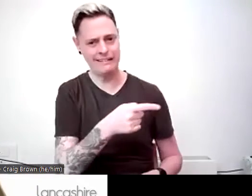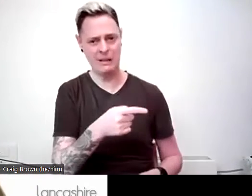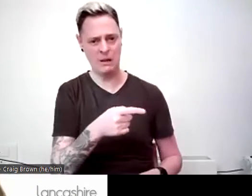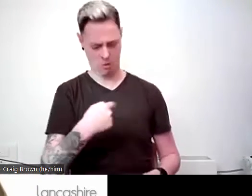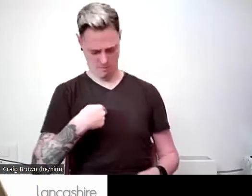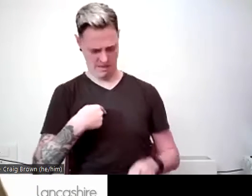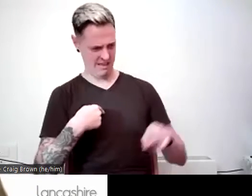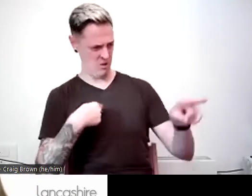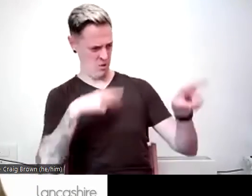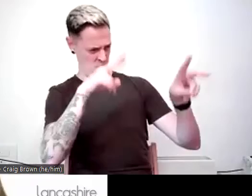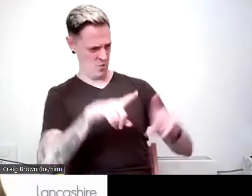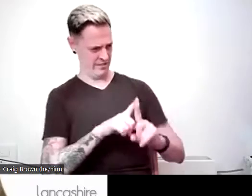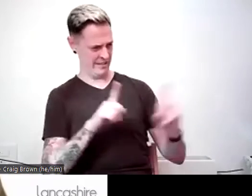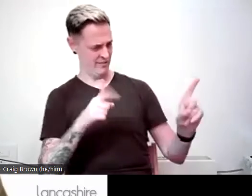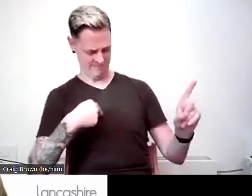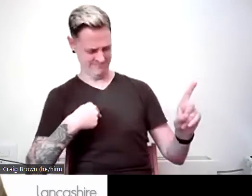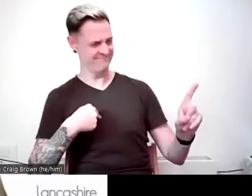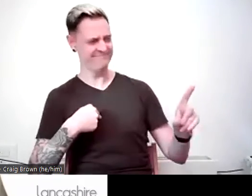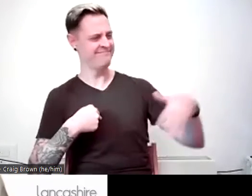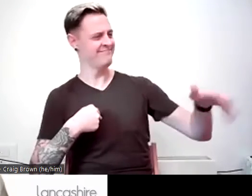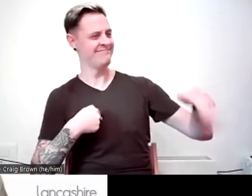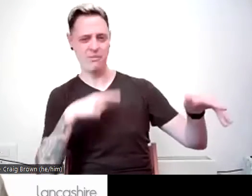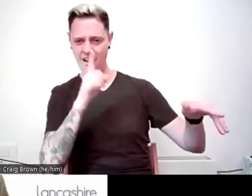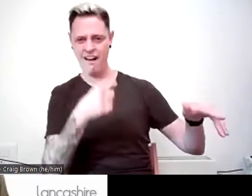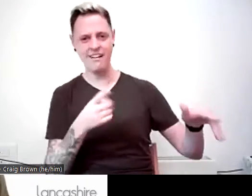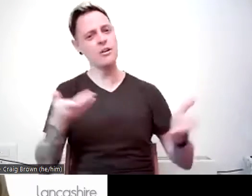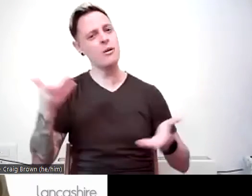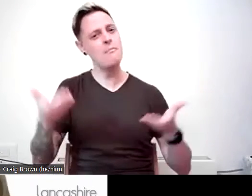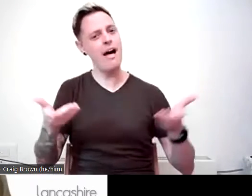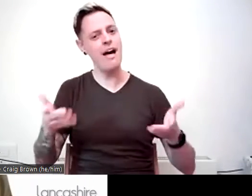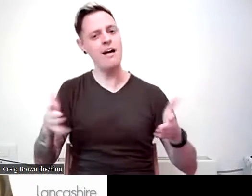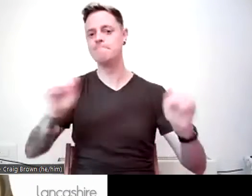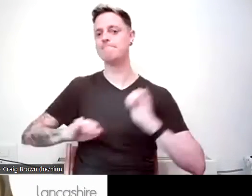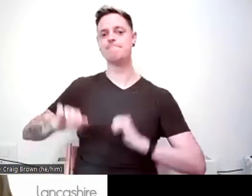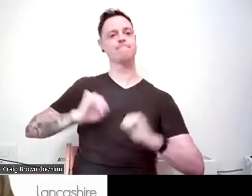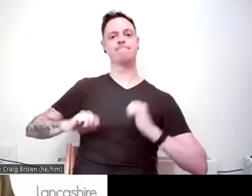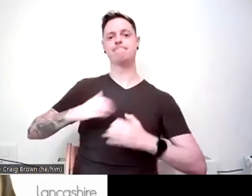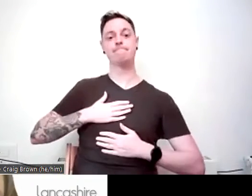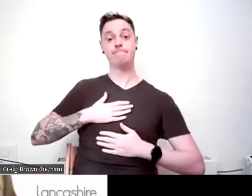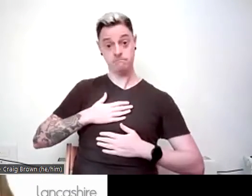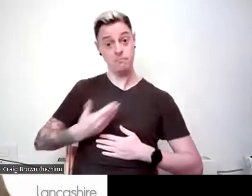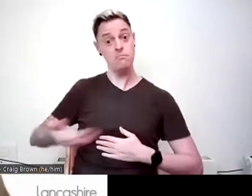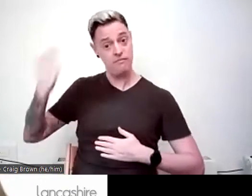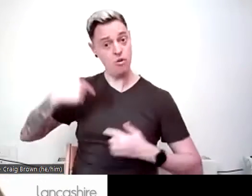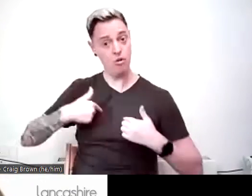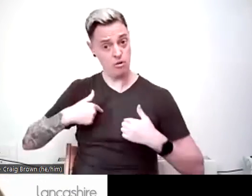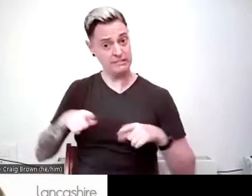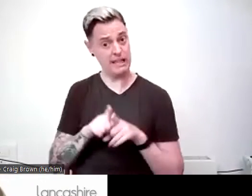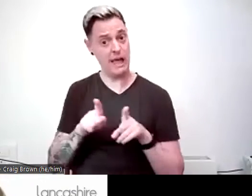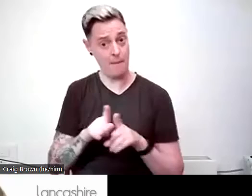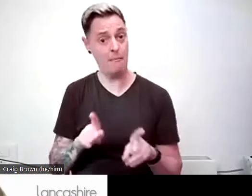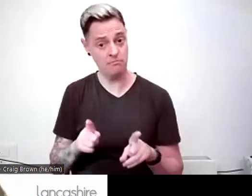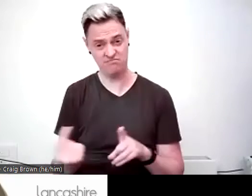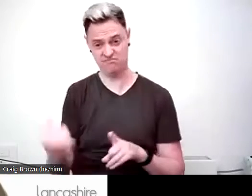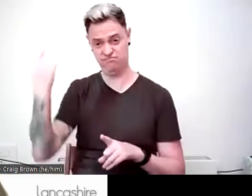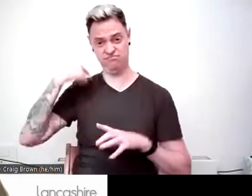So there's going to be some level of like comparison there, and it just instantly puts people off. That's where I was when I first